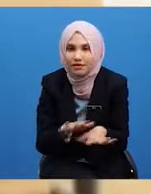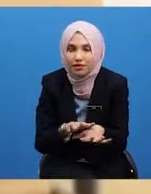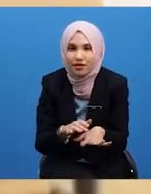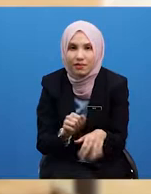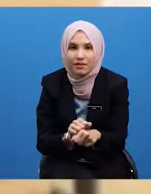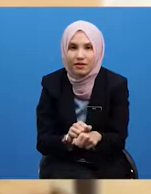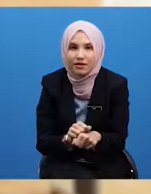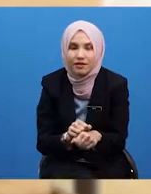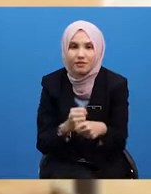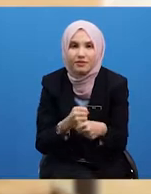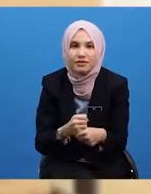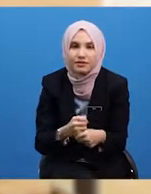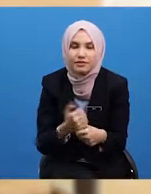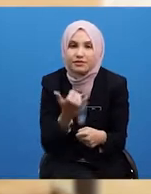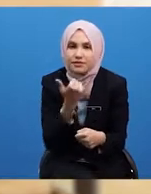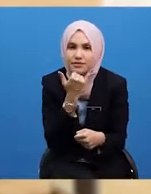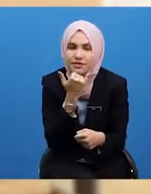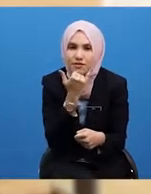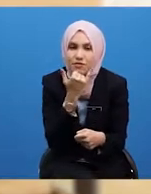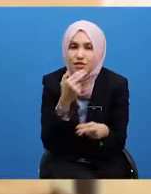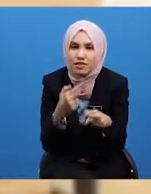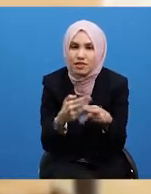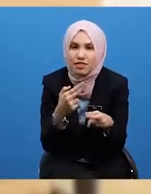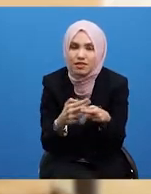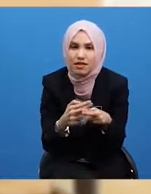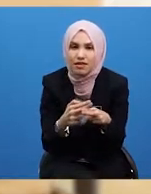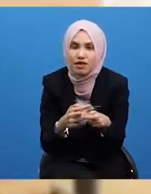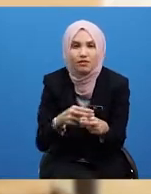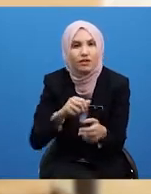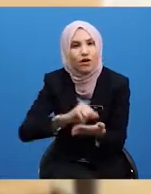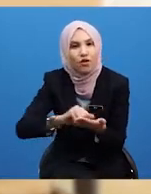make mistakes with the name of the novel and author.